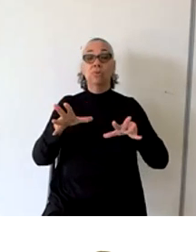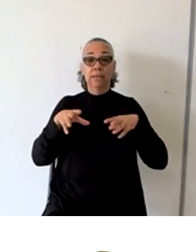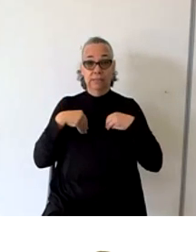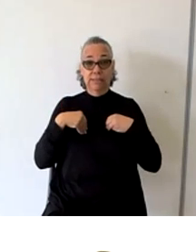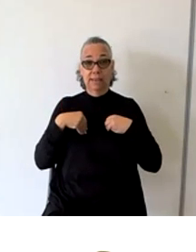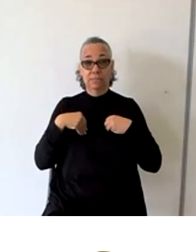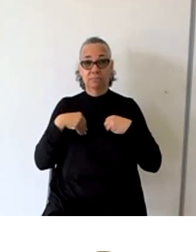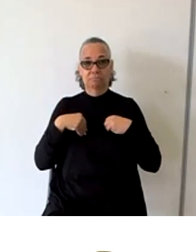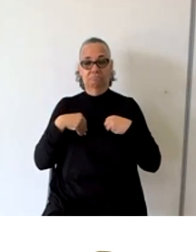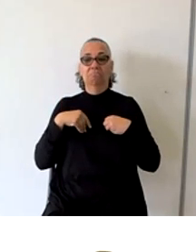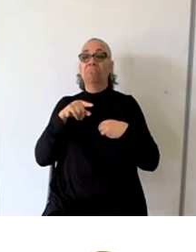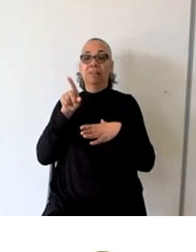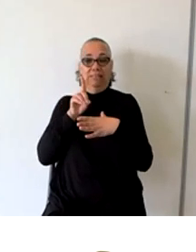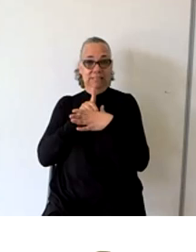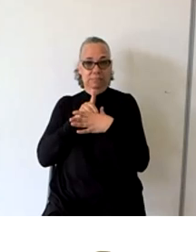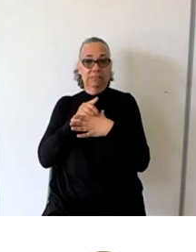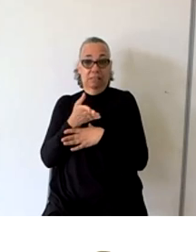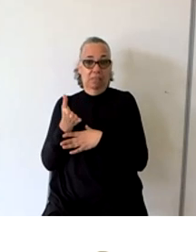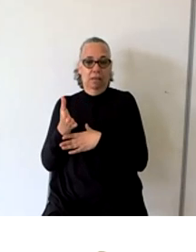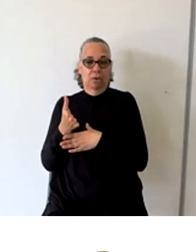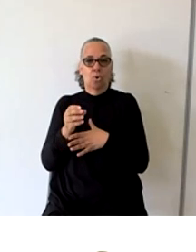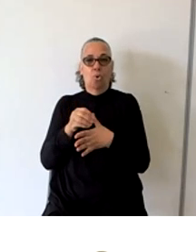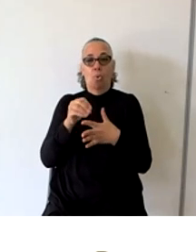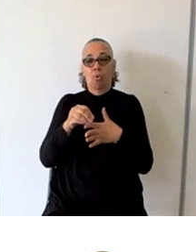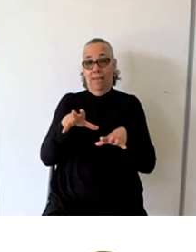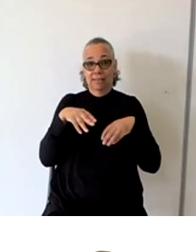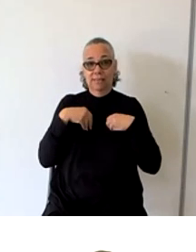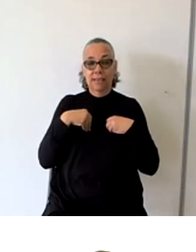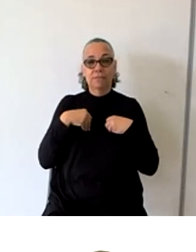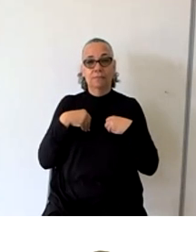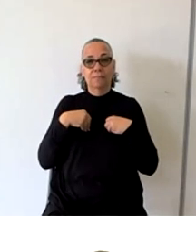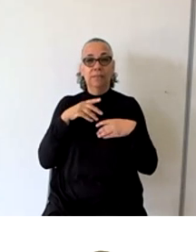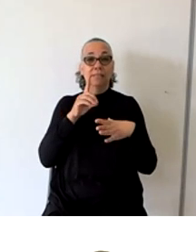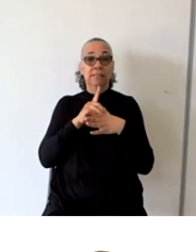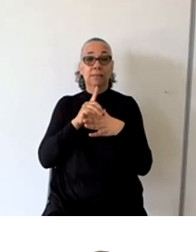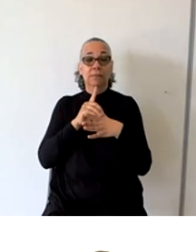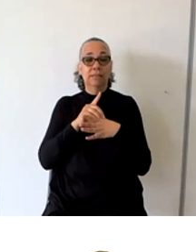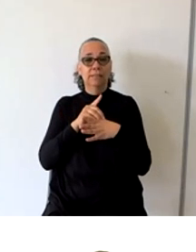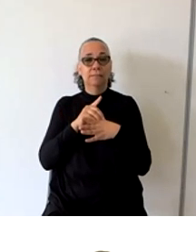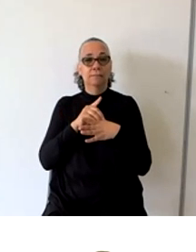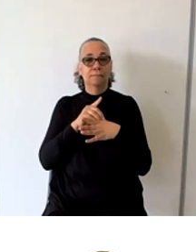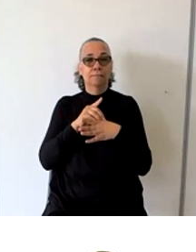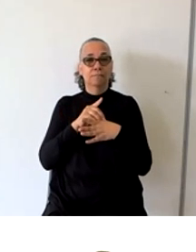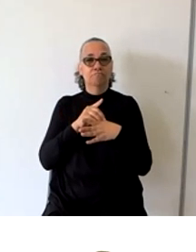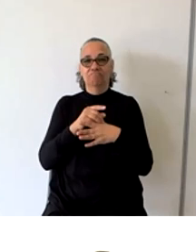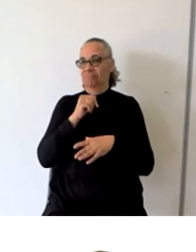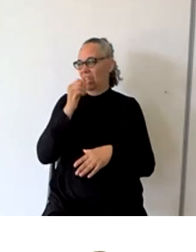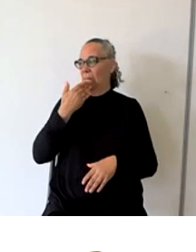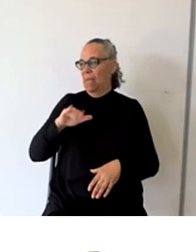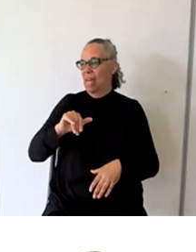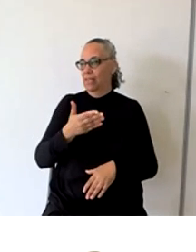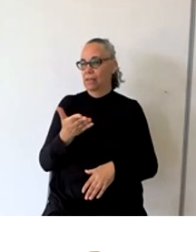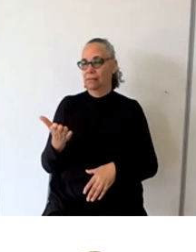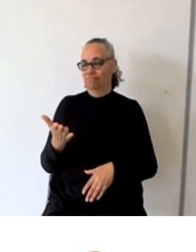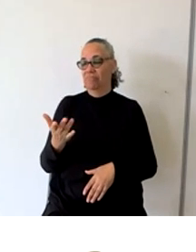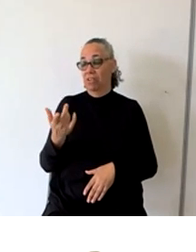that disability is a thing, or accept that disability is not a bad thing. And to me,